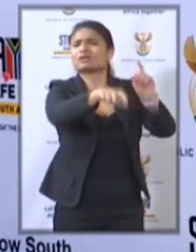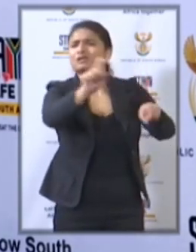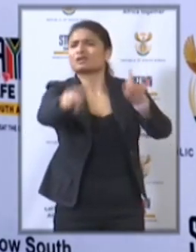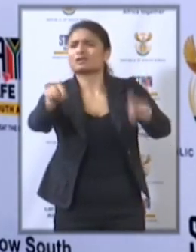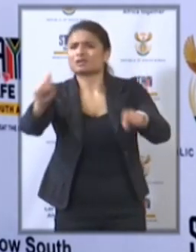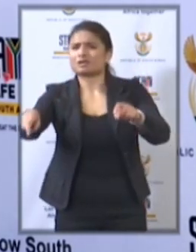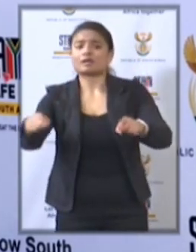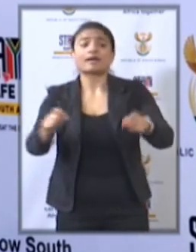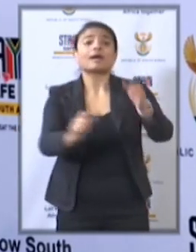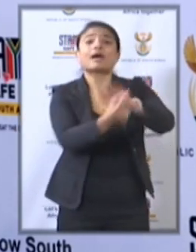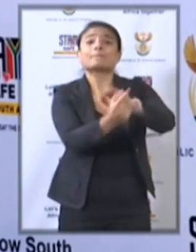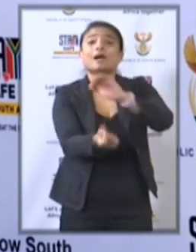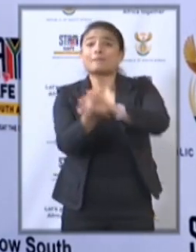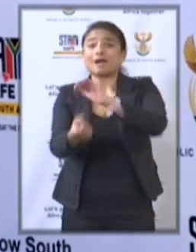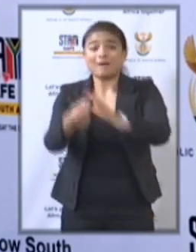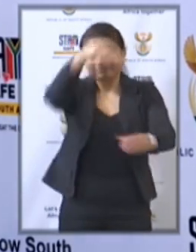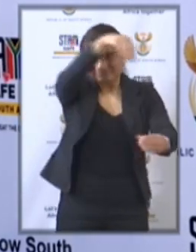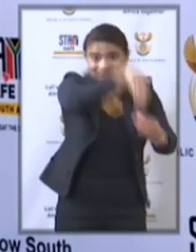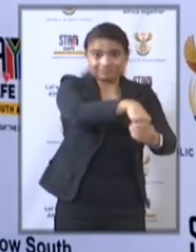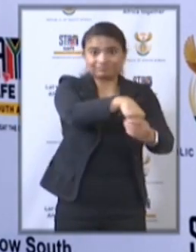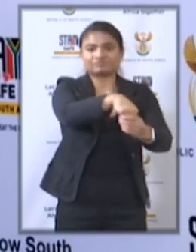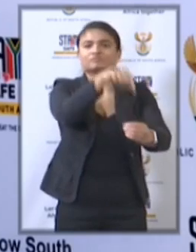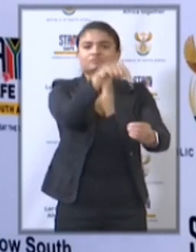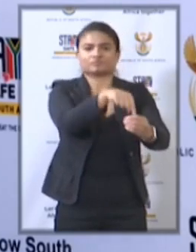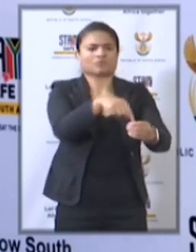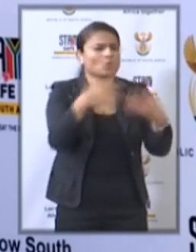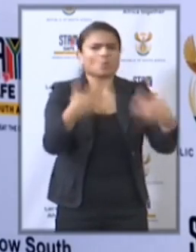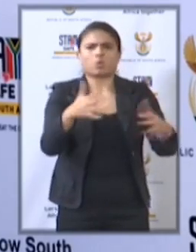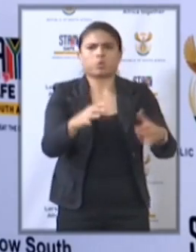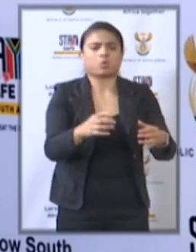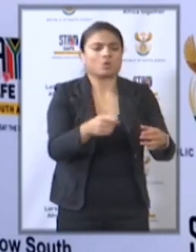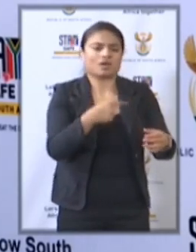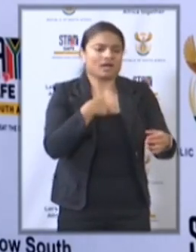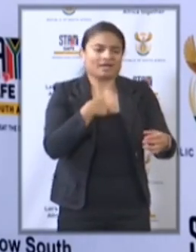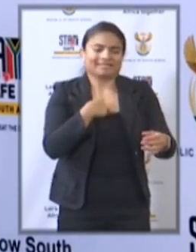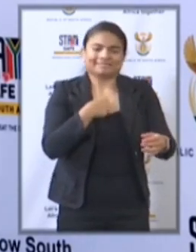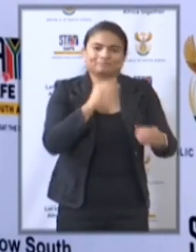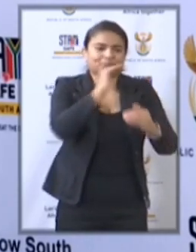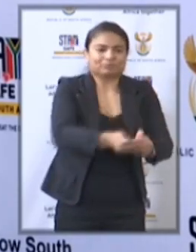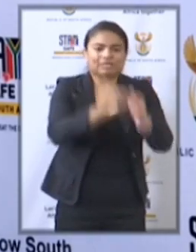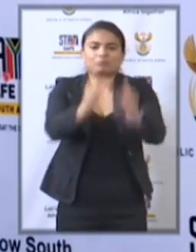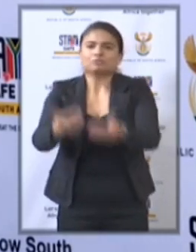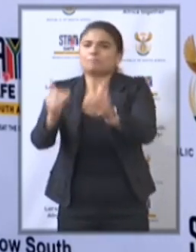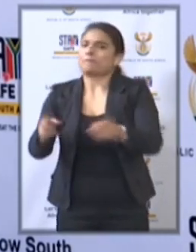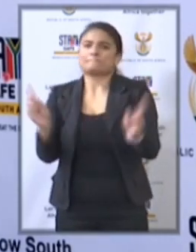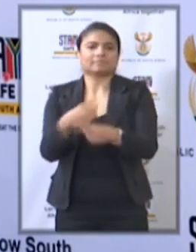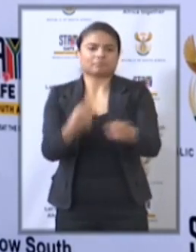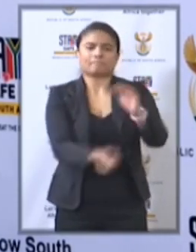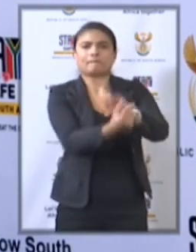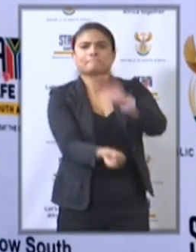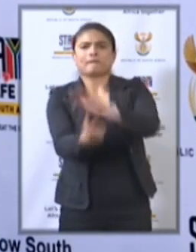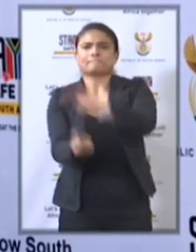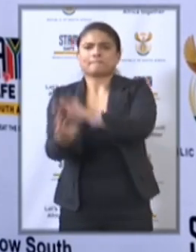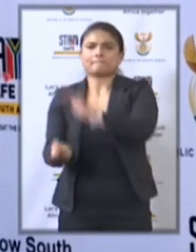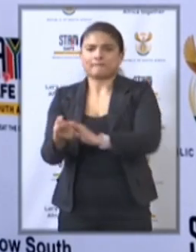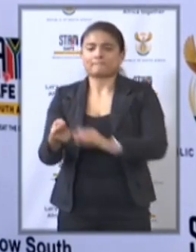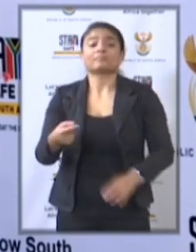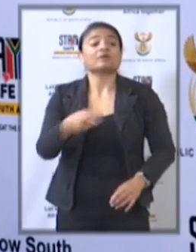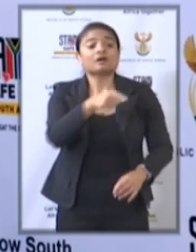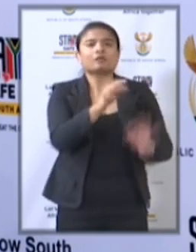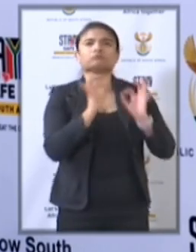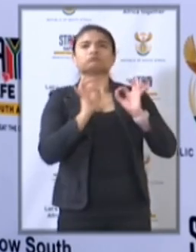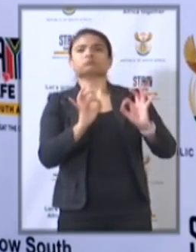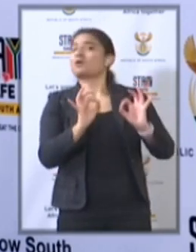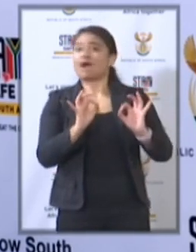place within this context. And it's clear, let's not hide it, that we will have infections in our